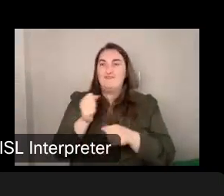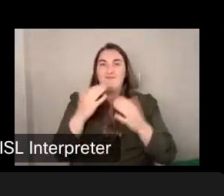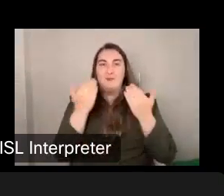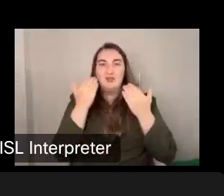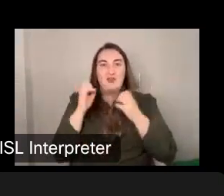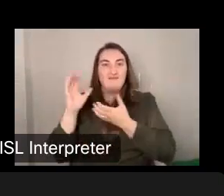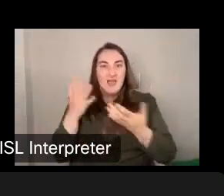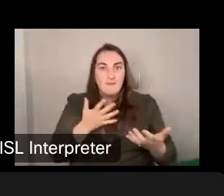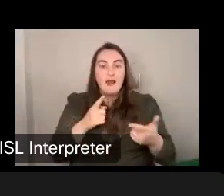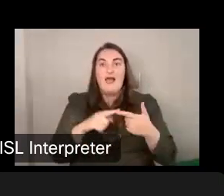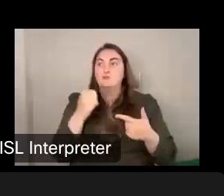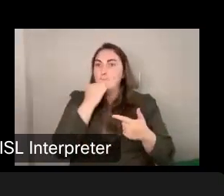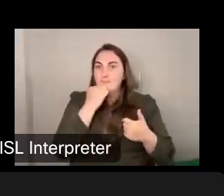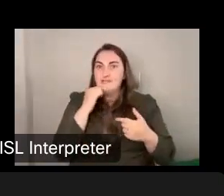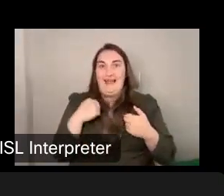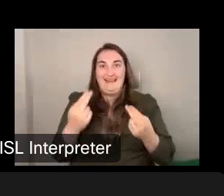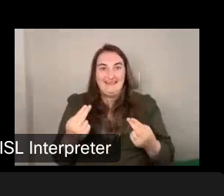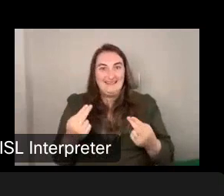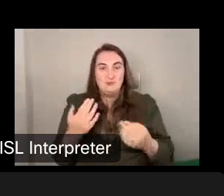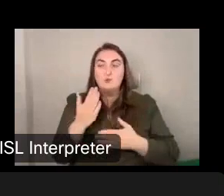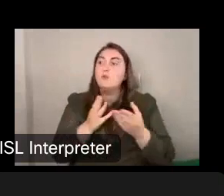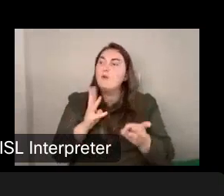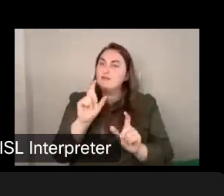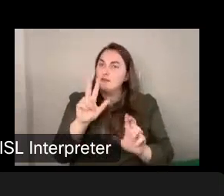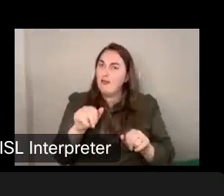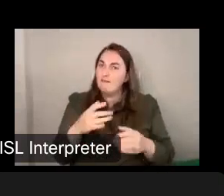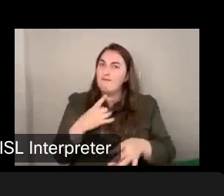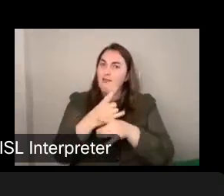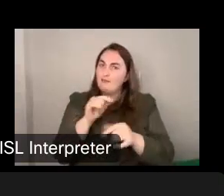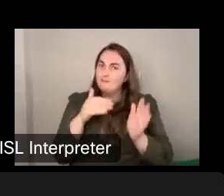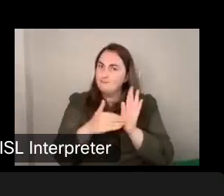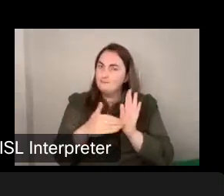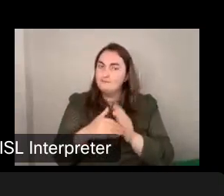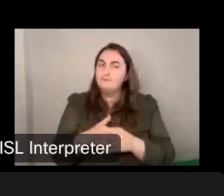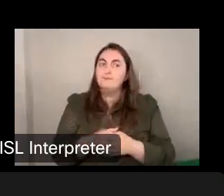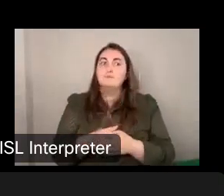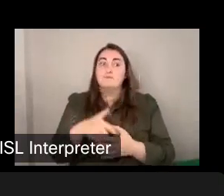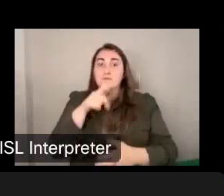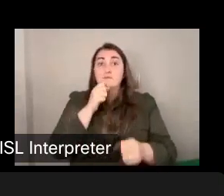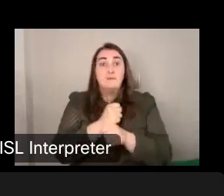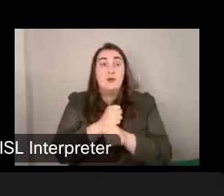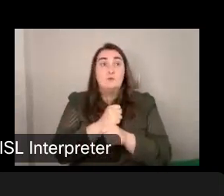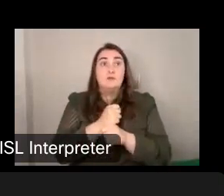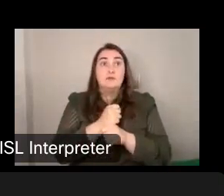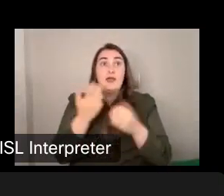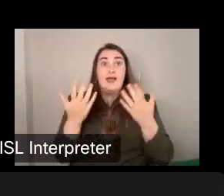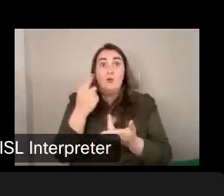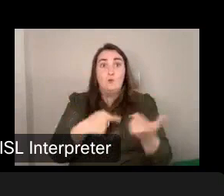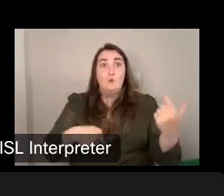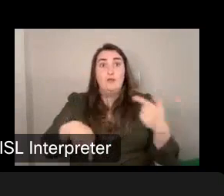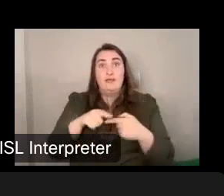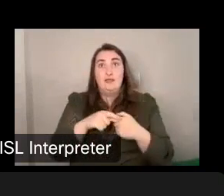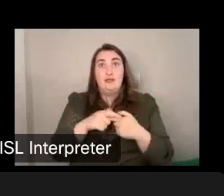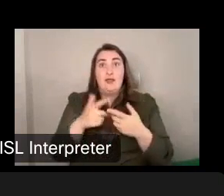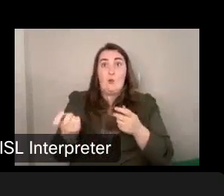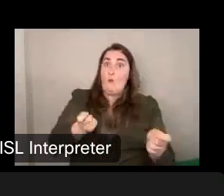numbers that you may need. So in some ways this helps to do that. So it talks about how people